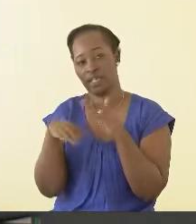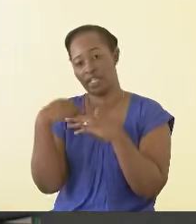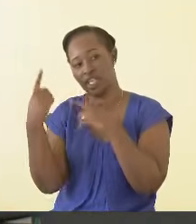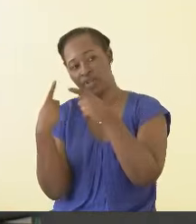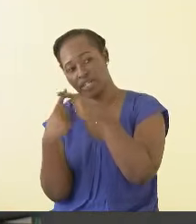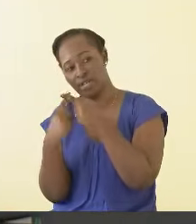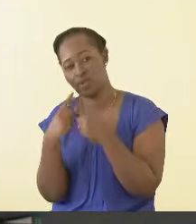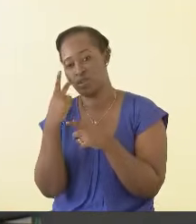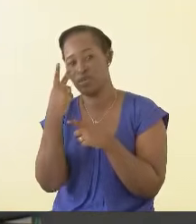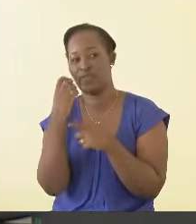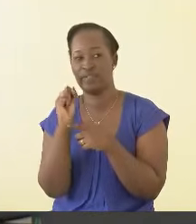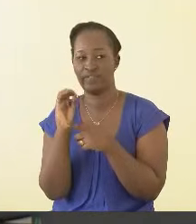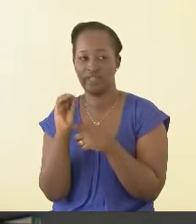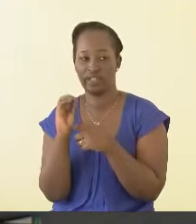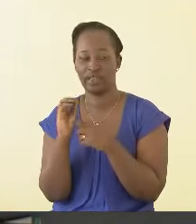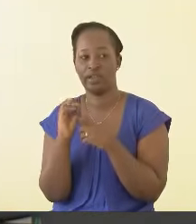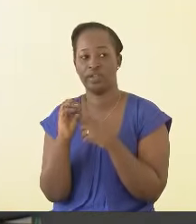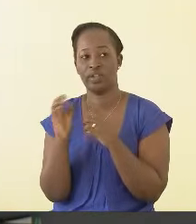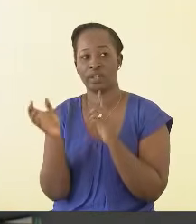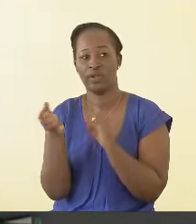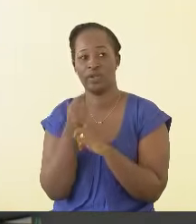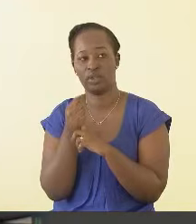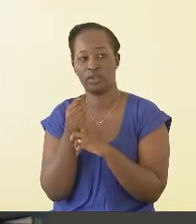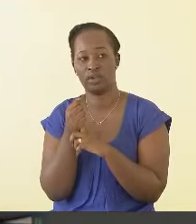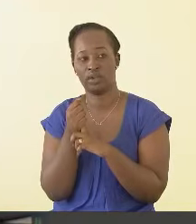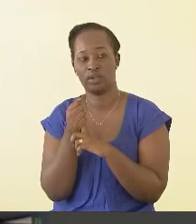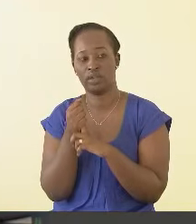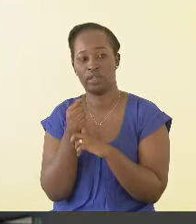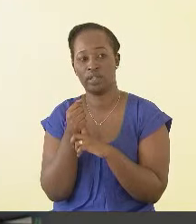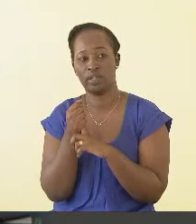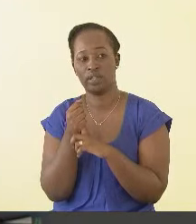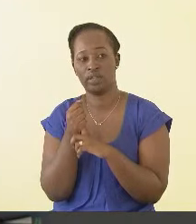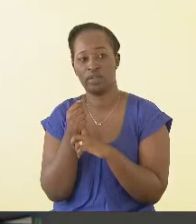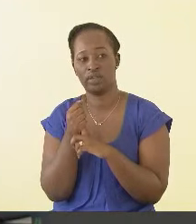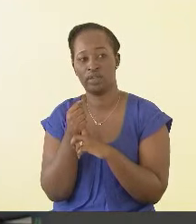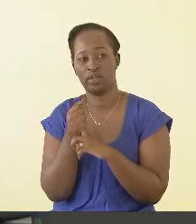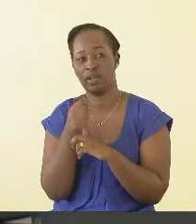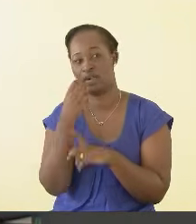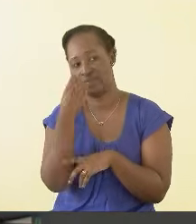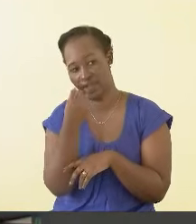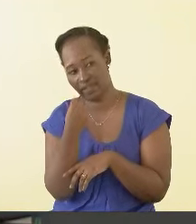340. Then when you add this, this will be 300 and that will be